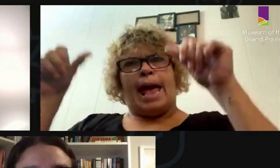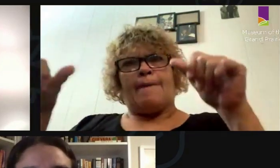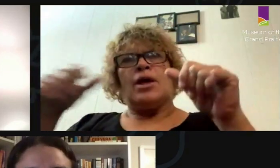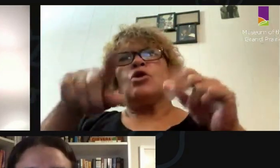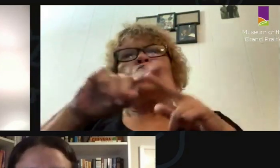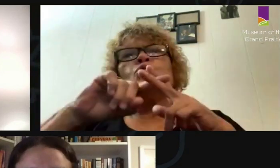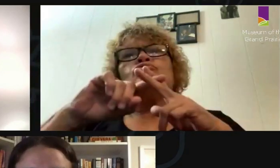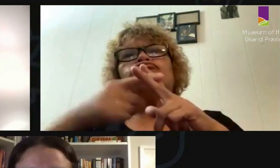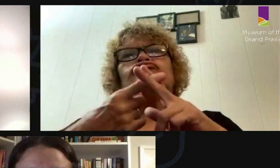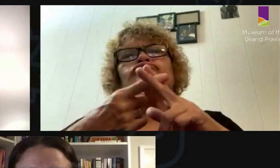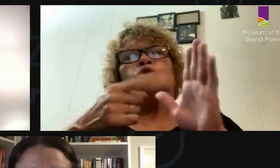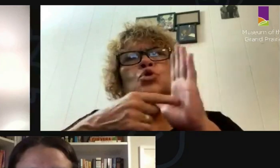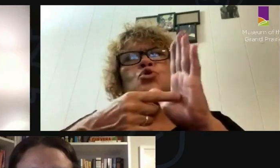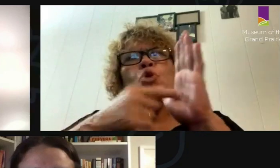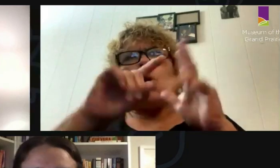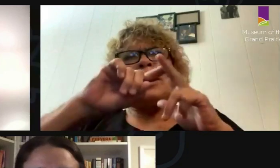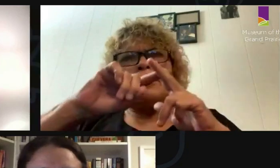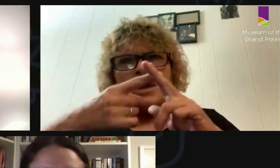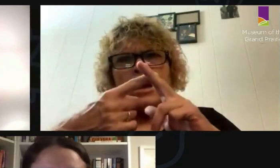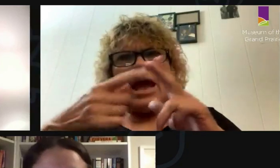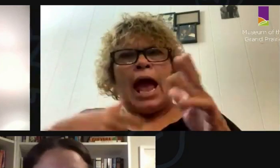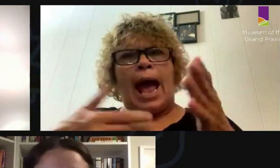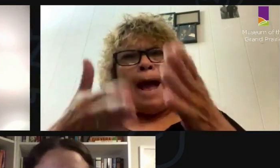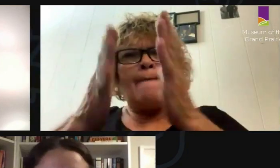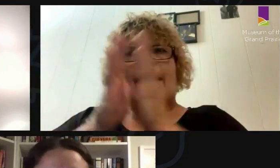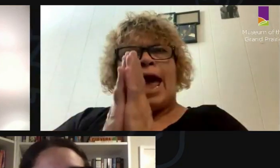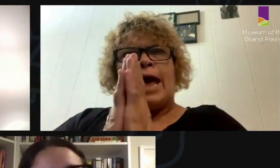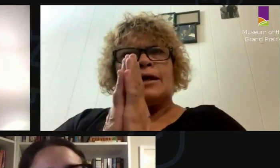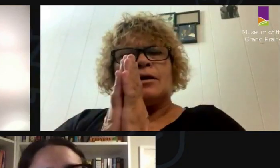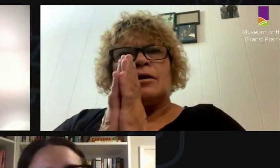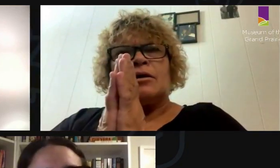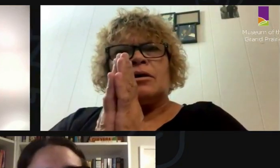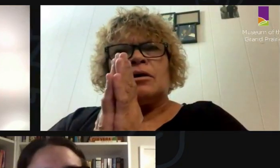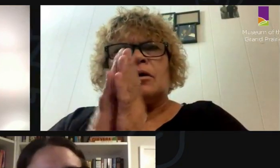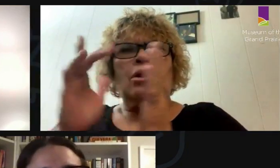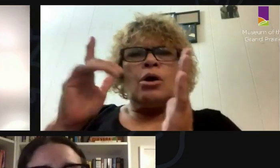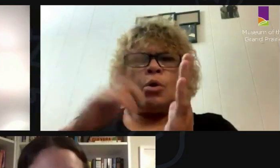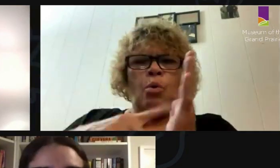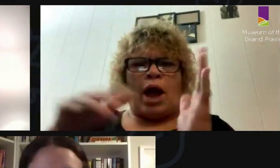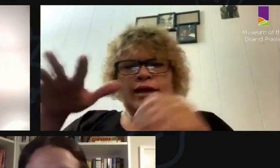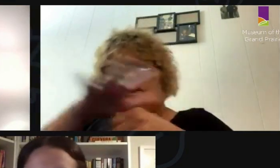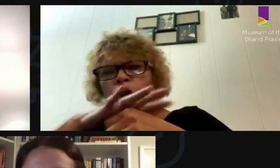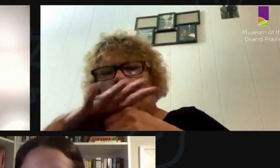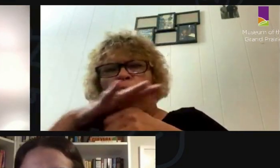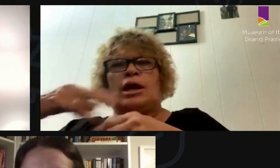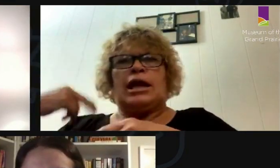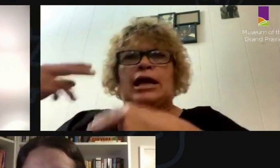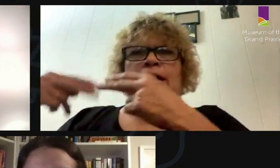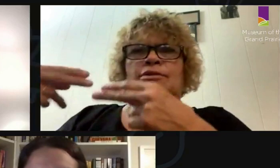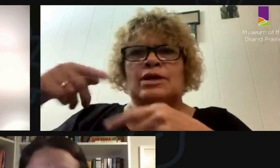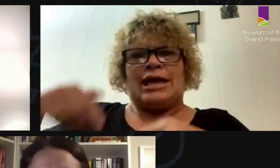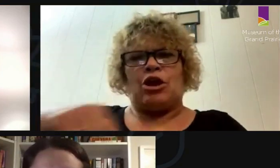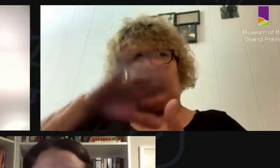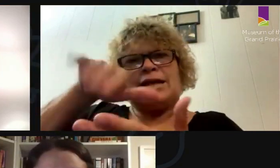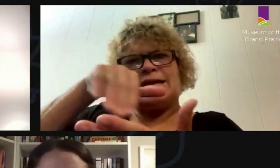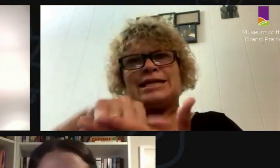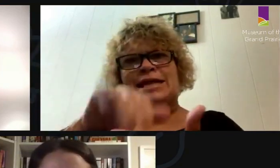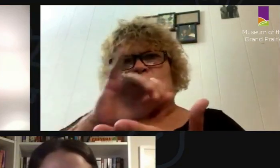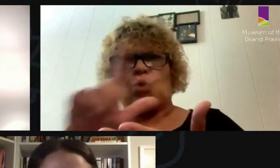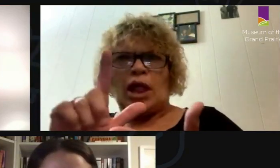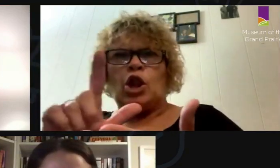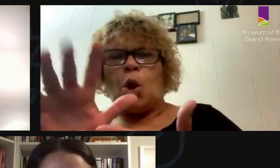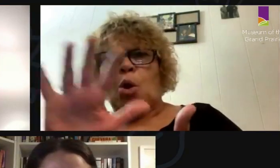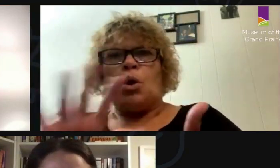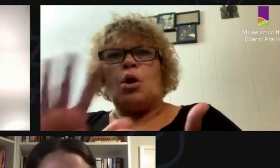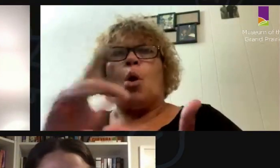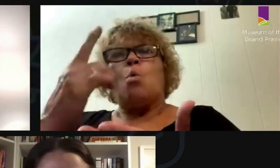beginning, I'm asking about Illinois being a local history museum. We focus a lot on Central Illinois. And like one of